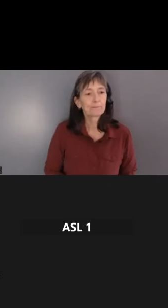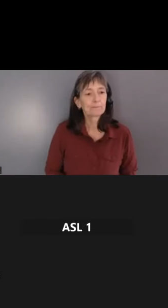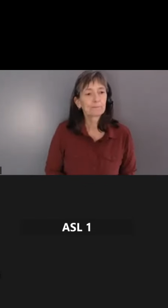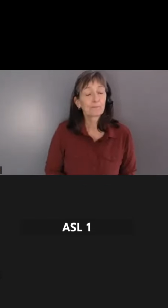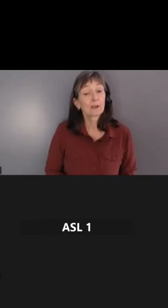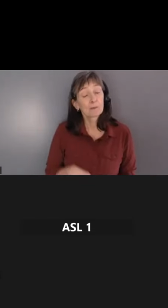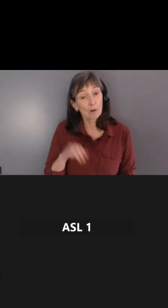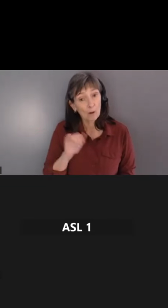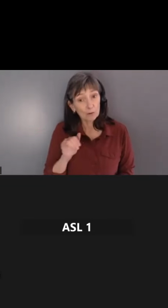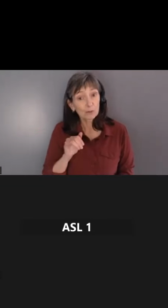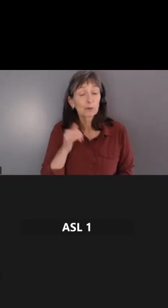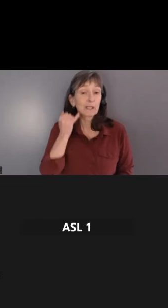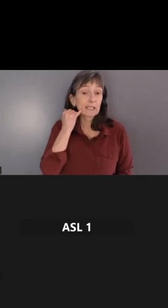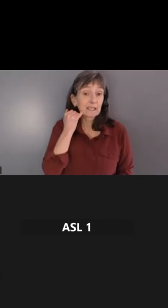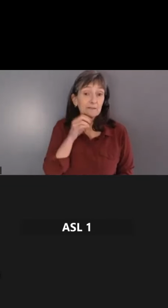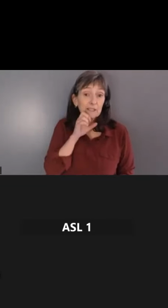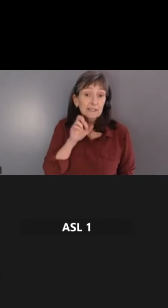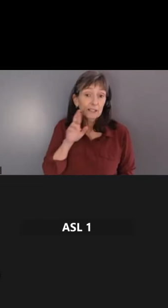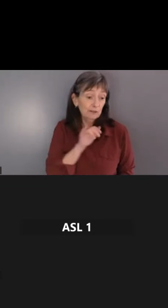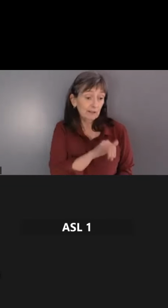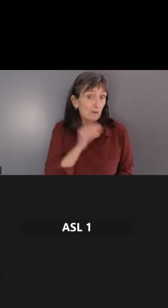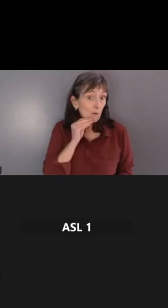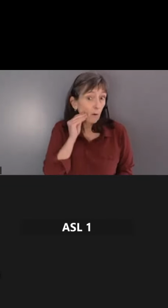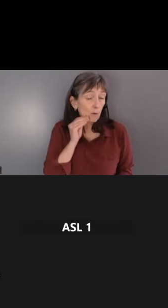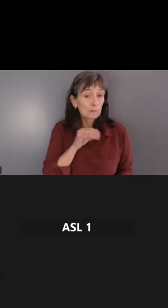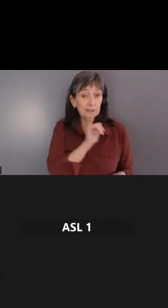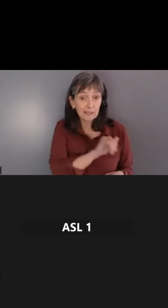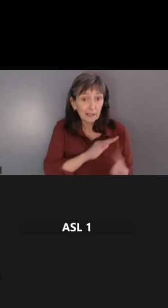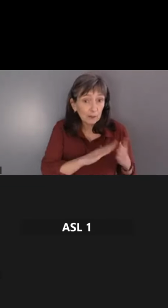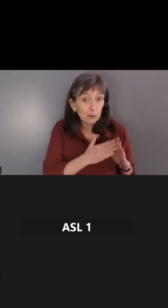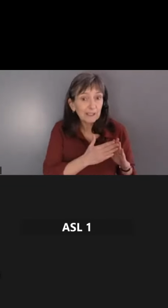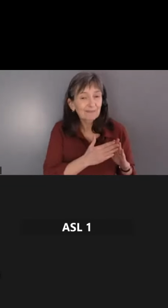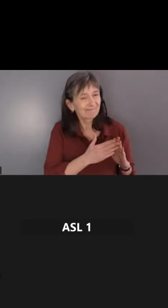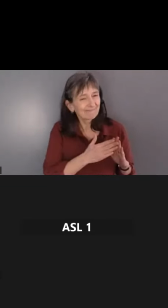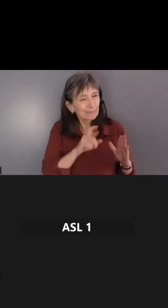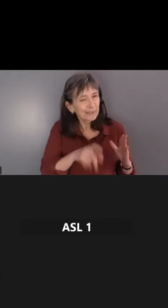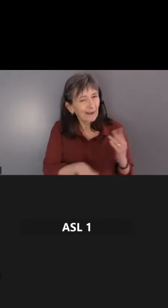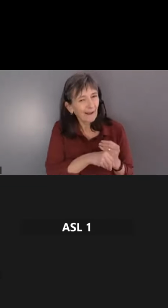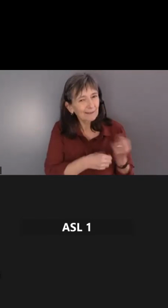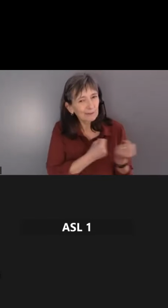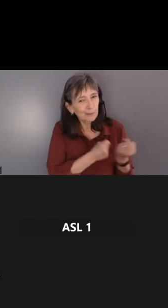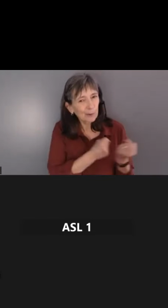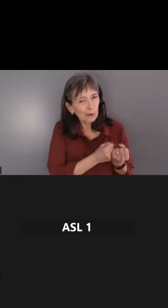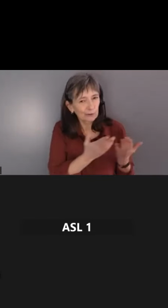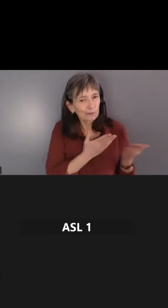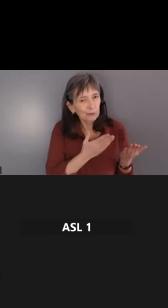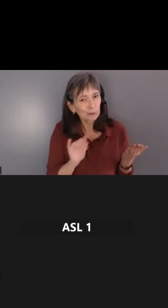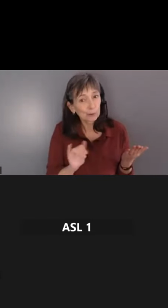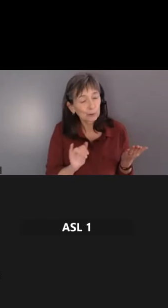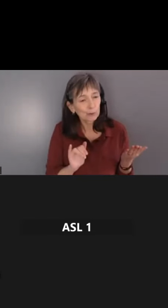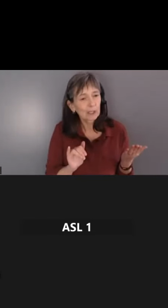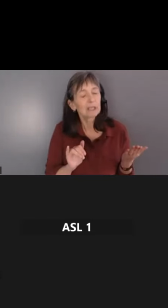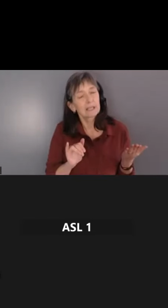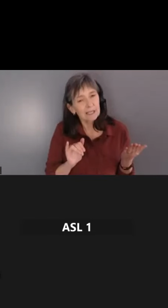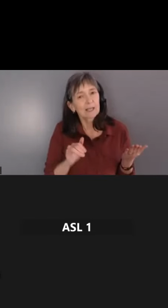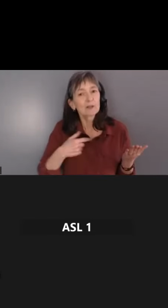their communities for as long as possible will require responsive systems and services. The NIA focused specifically on what it calls